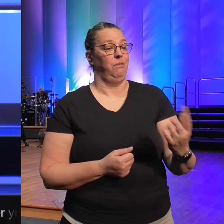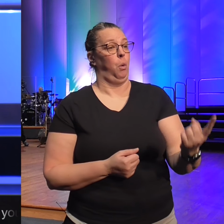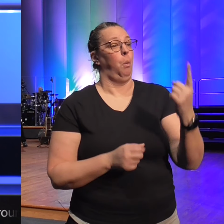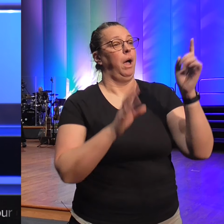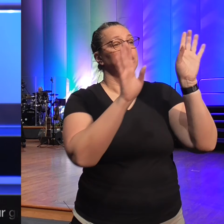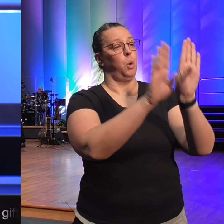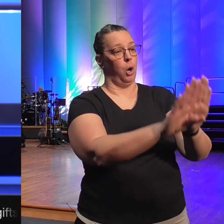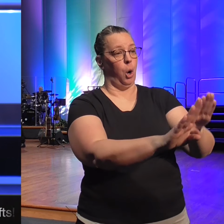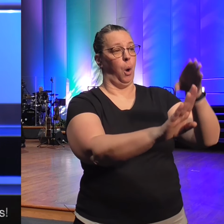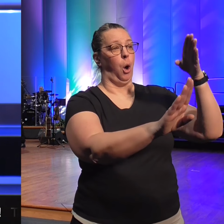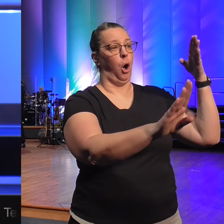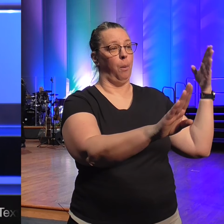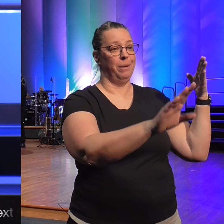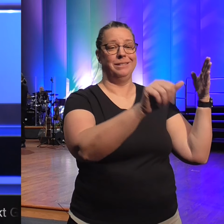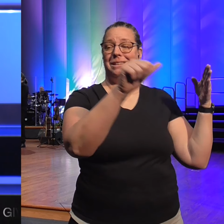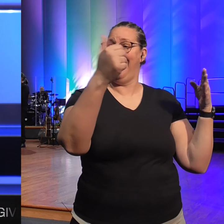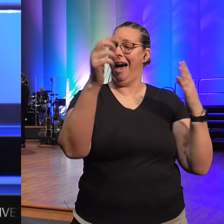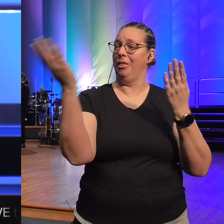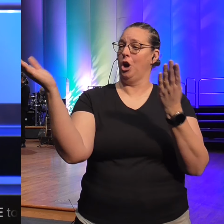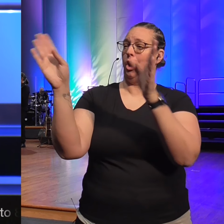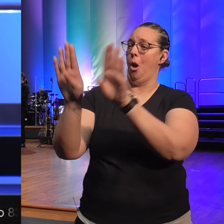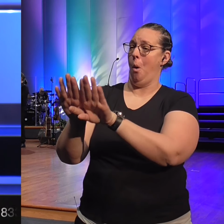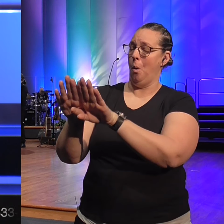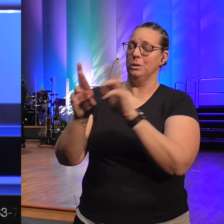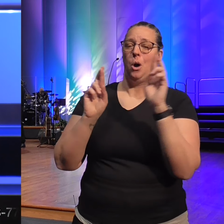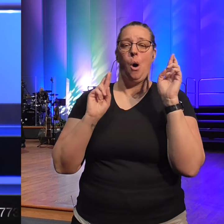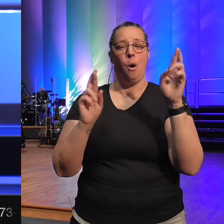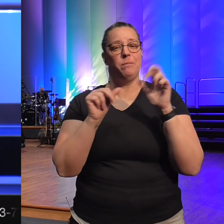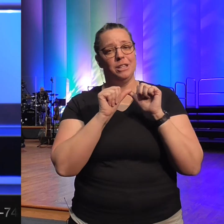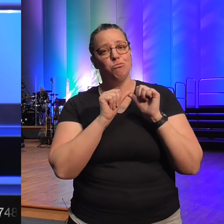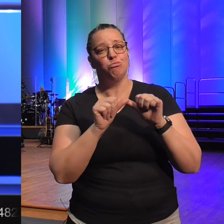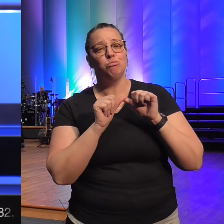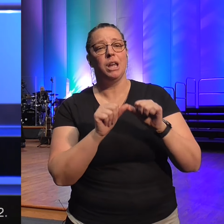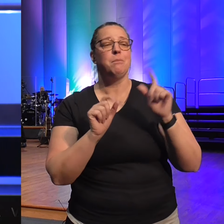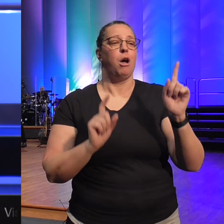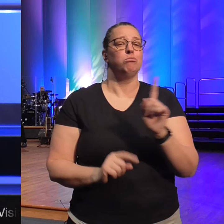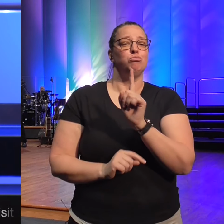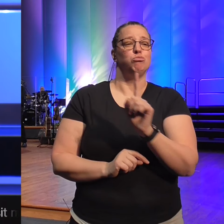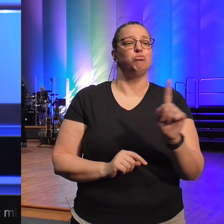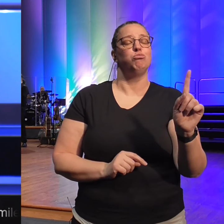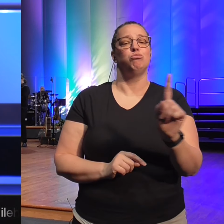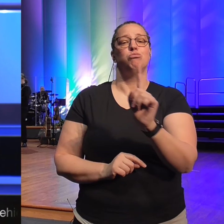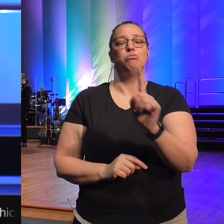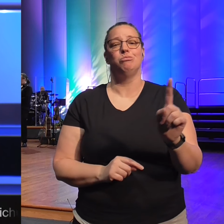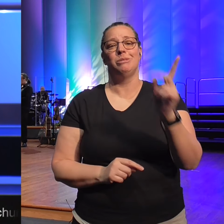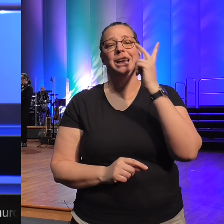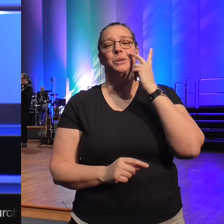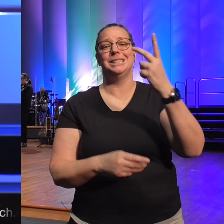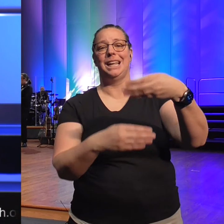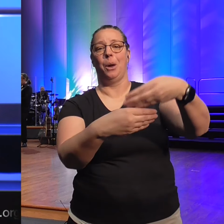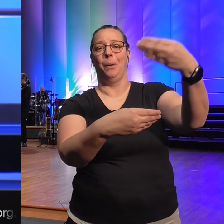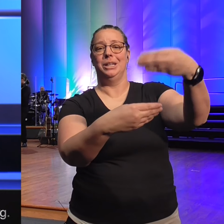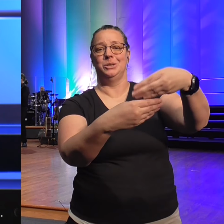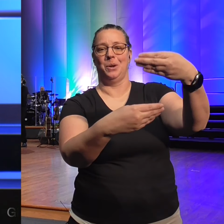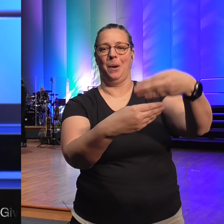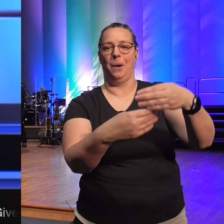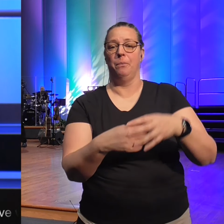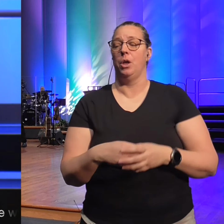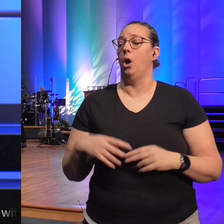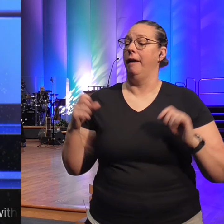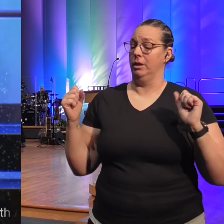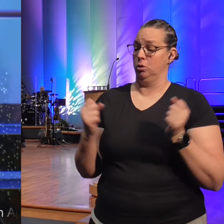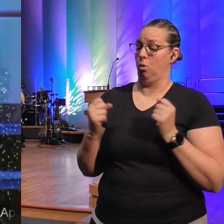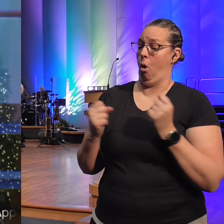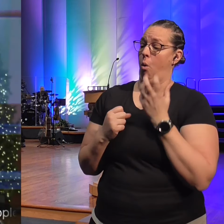door opens to another door closed, I hope we keep on walking till you find a window. When it's cold